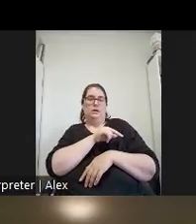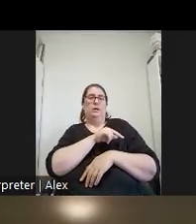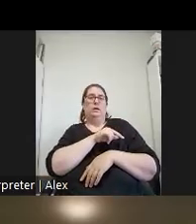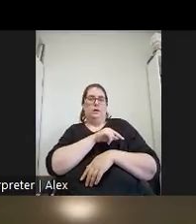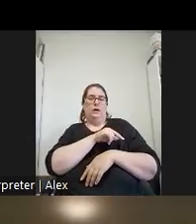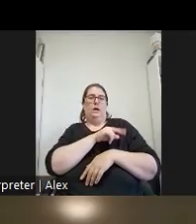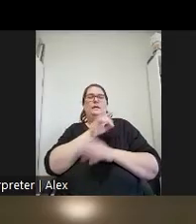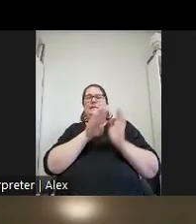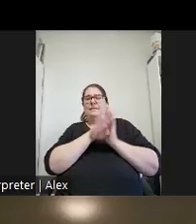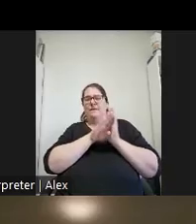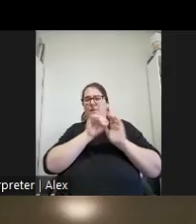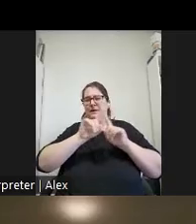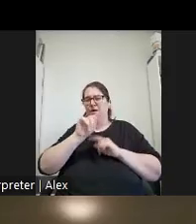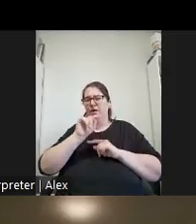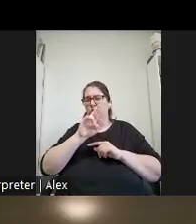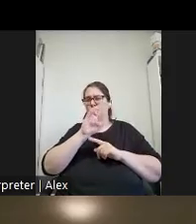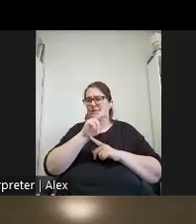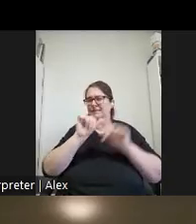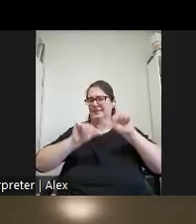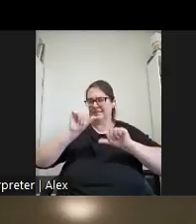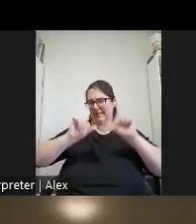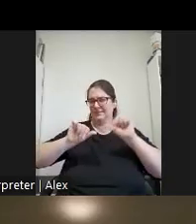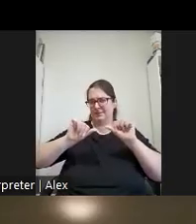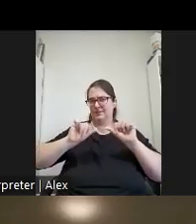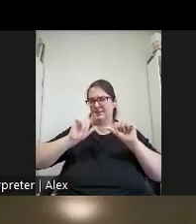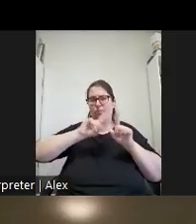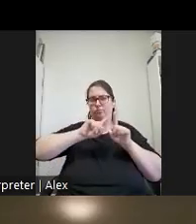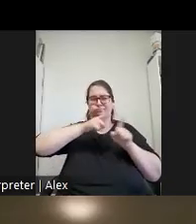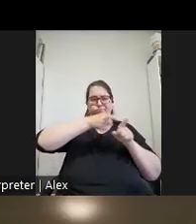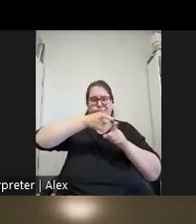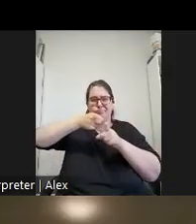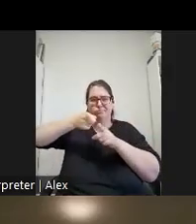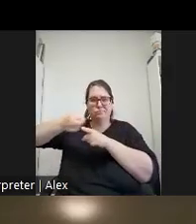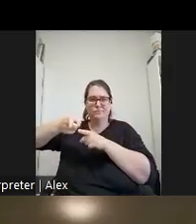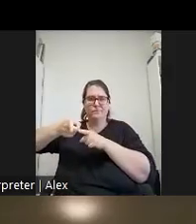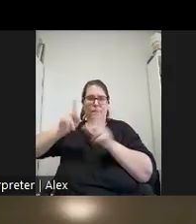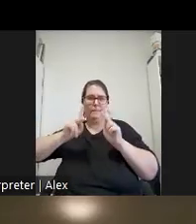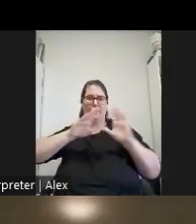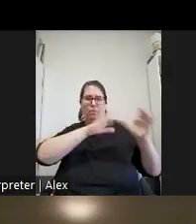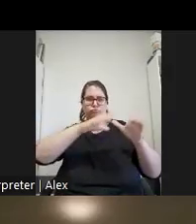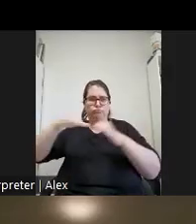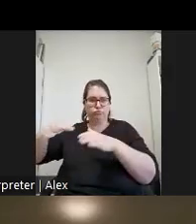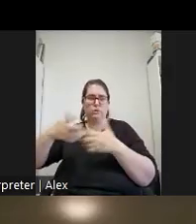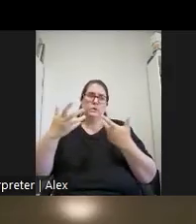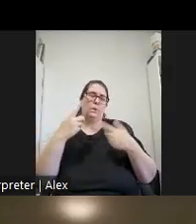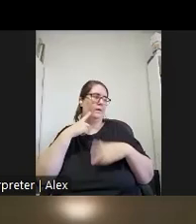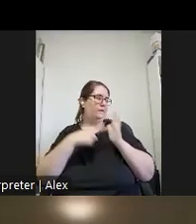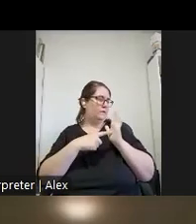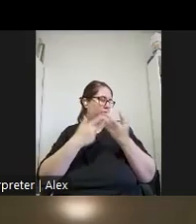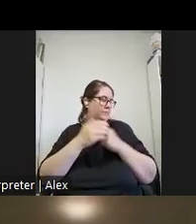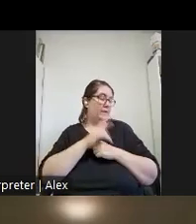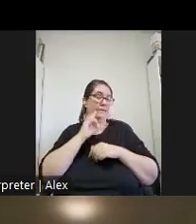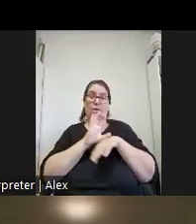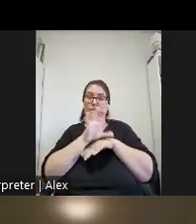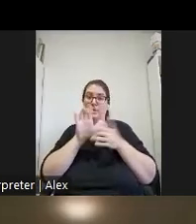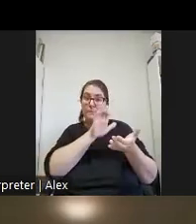risk assessments for various specific populations that we were working with. So say, for example, in the area of force